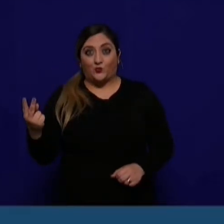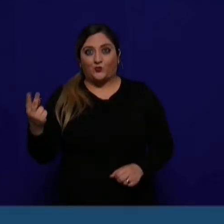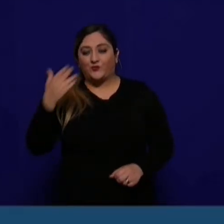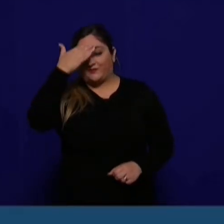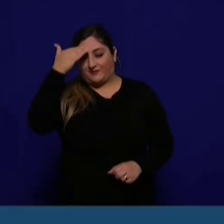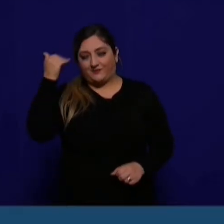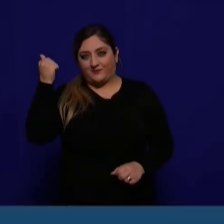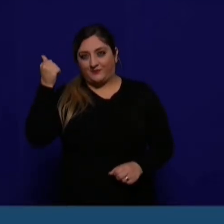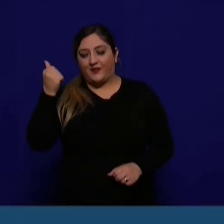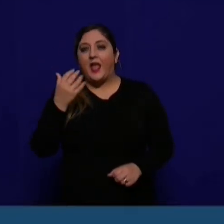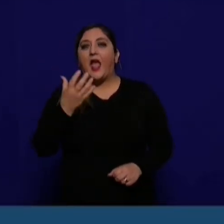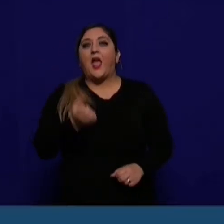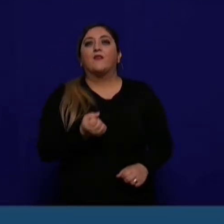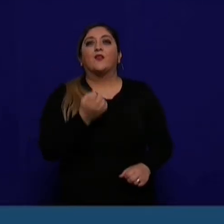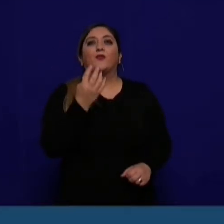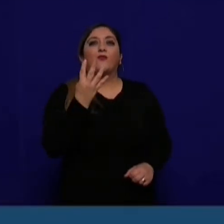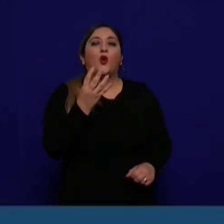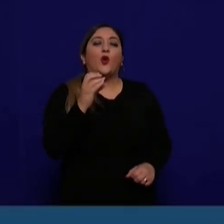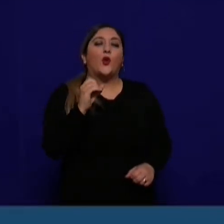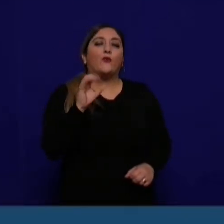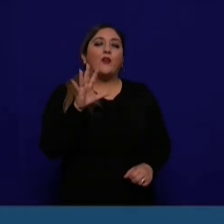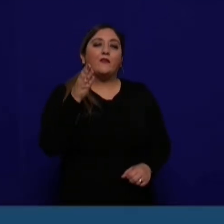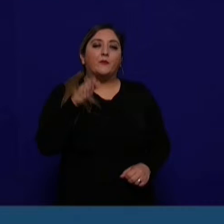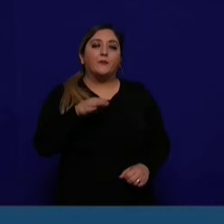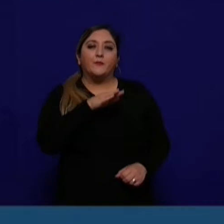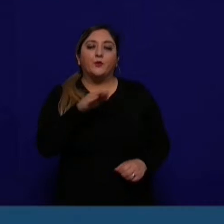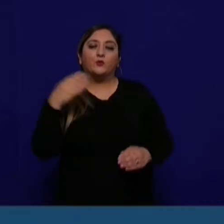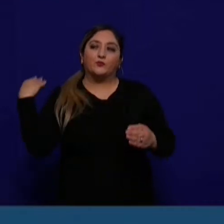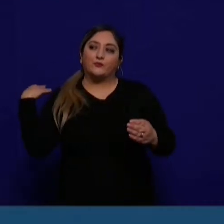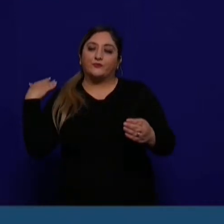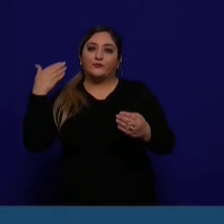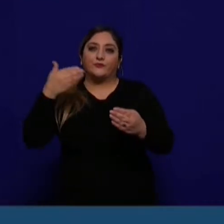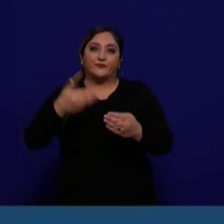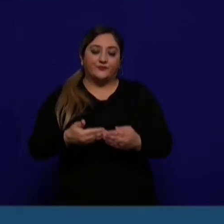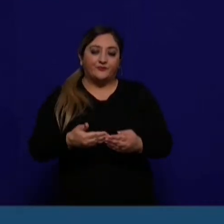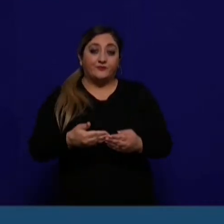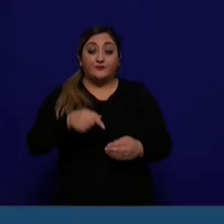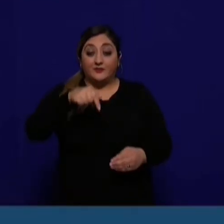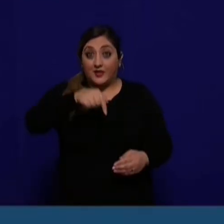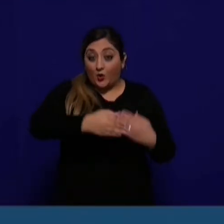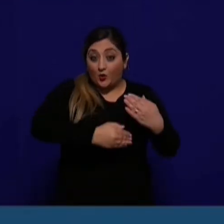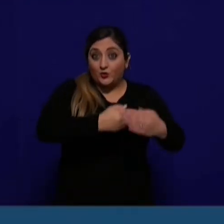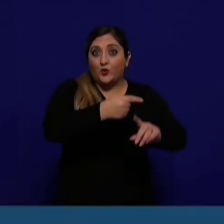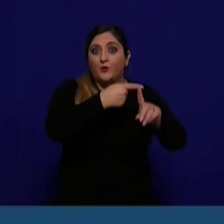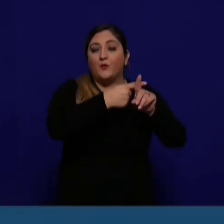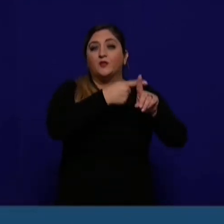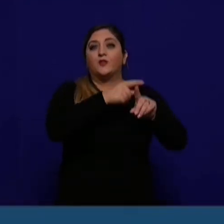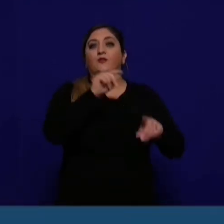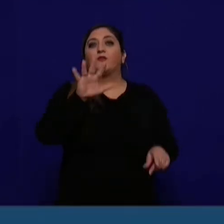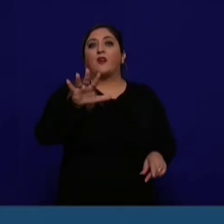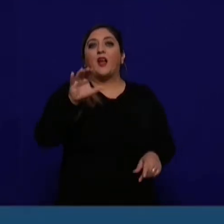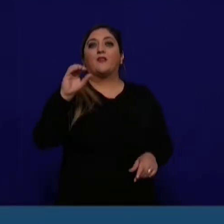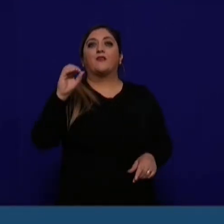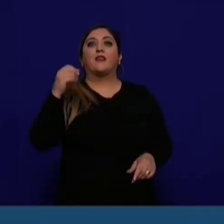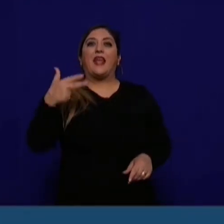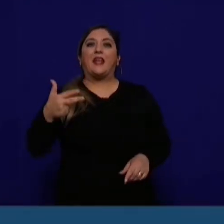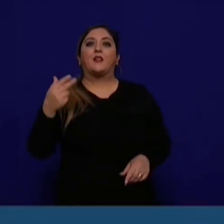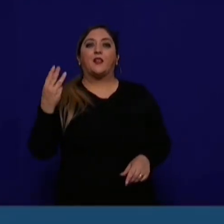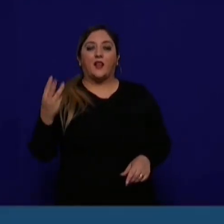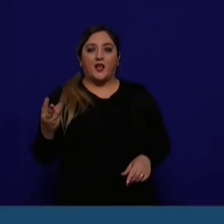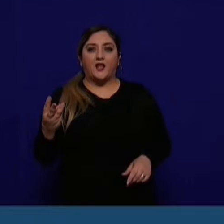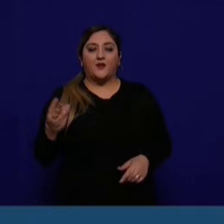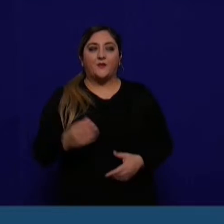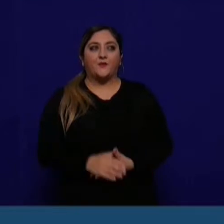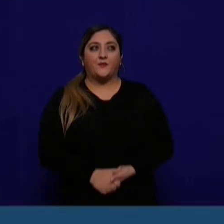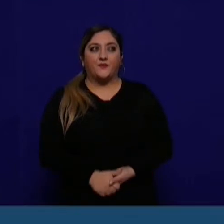had 405 deaths since the beginning of the pandemic. So the number of active cases is 583. If you look